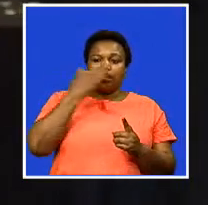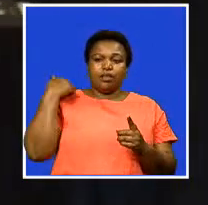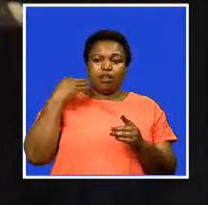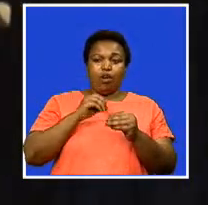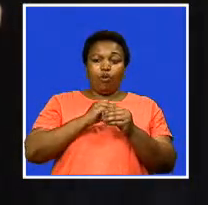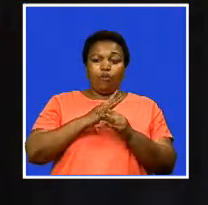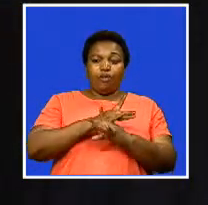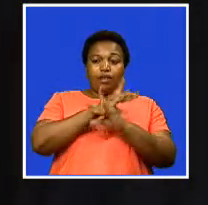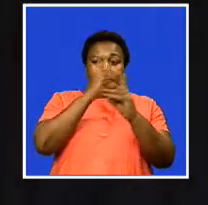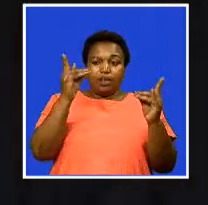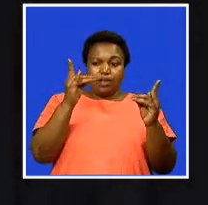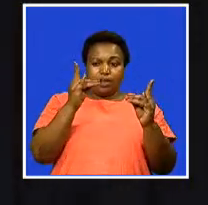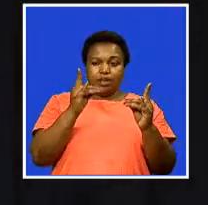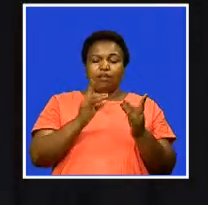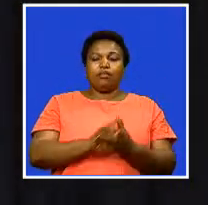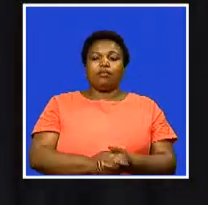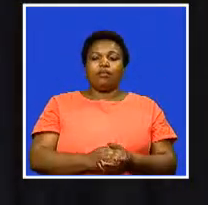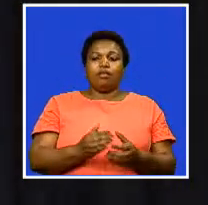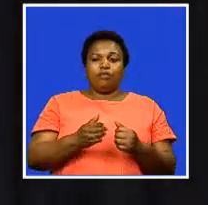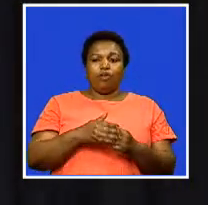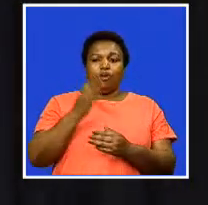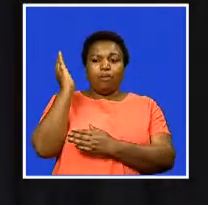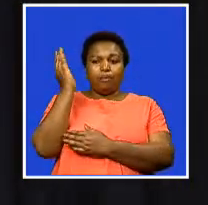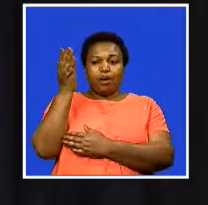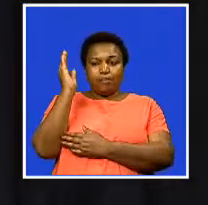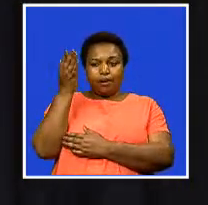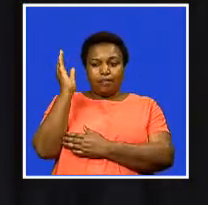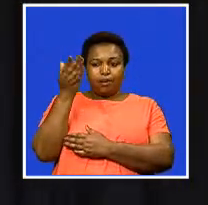to come and make her remarks.